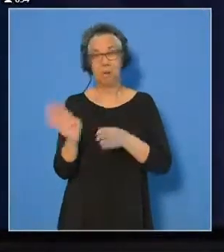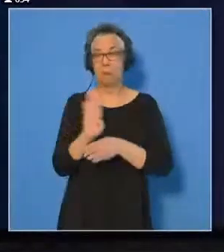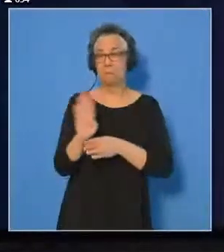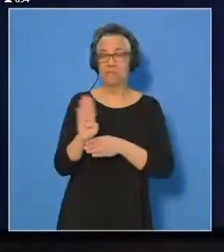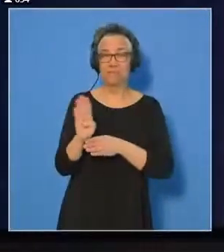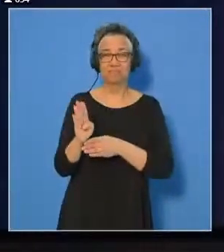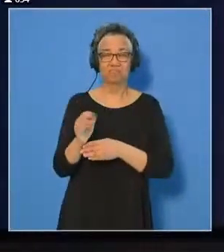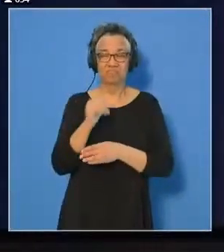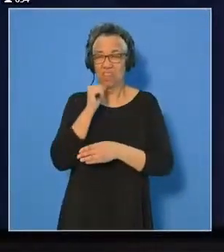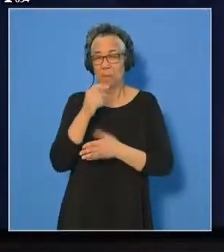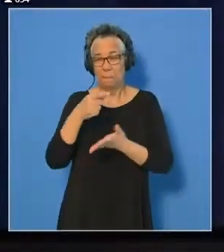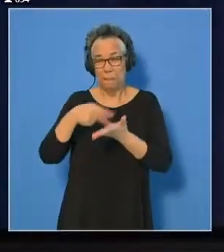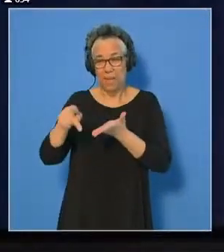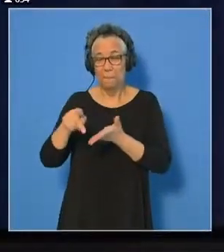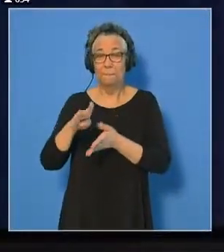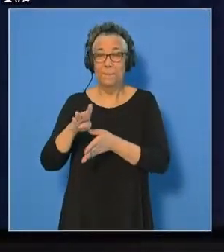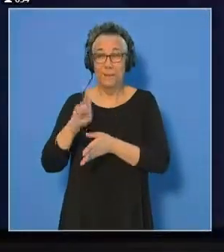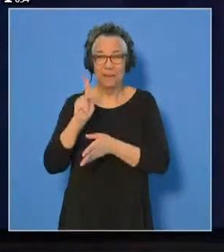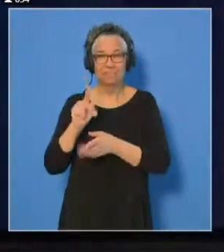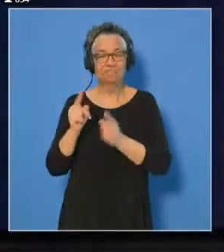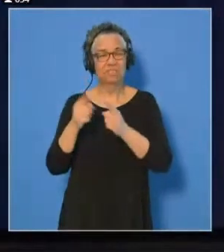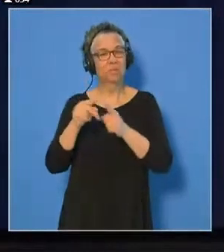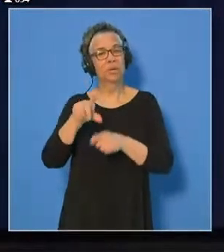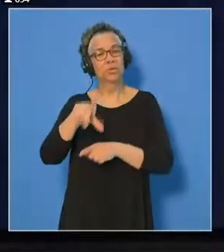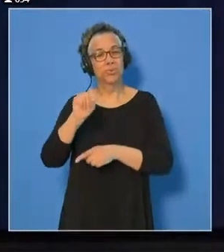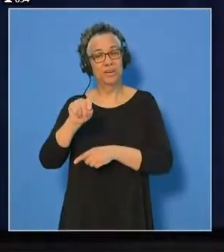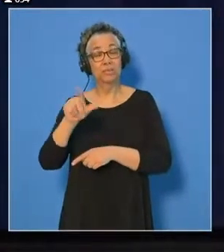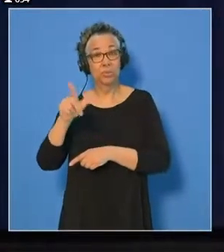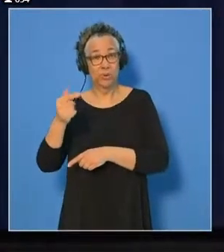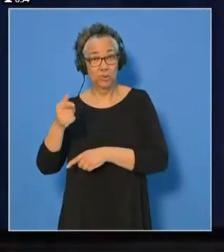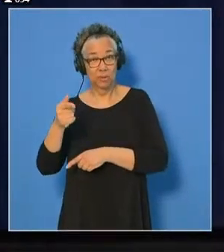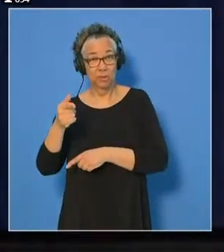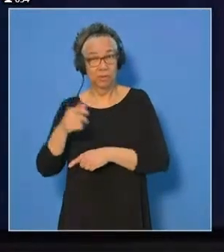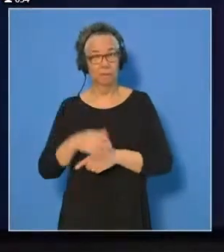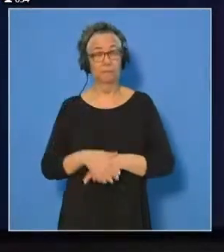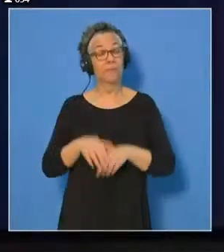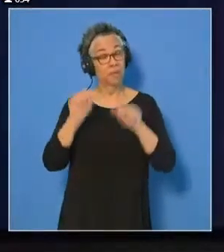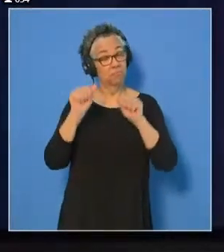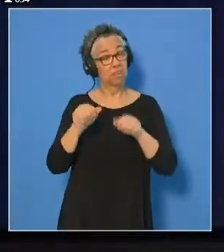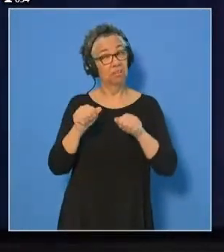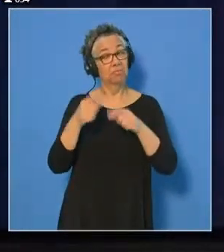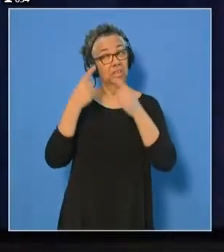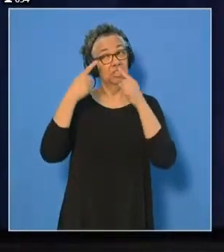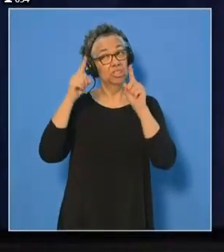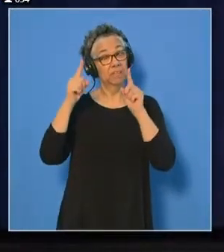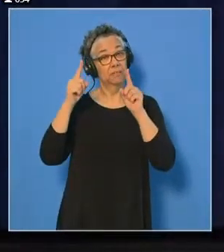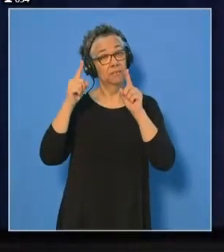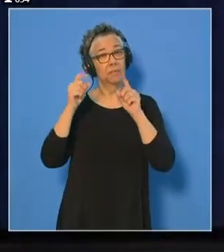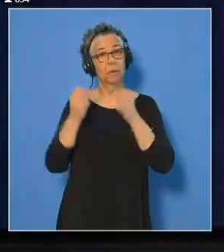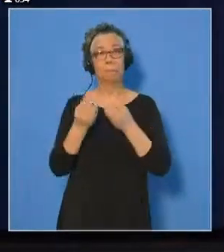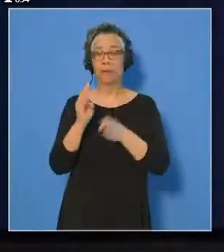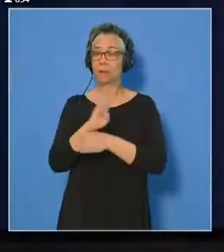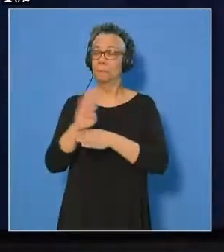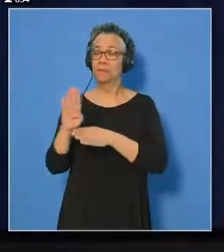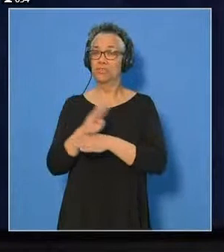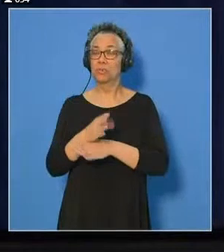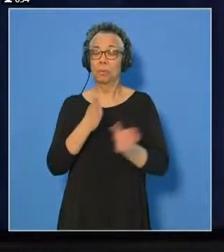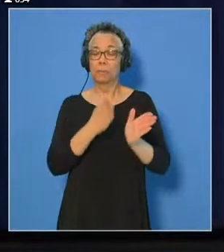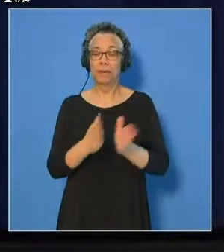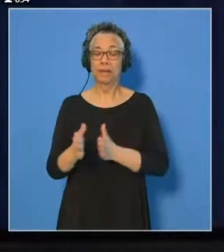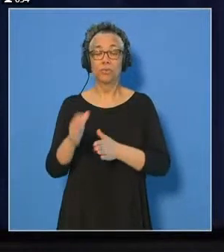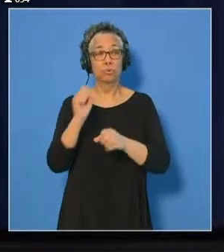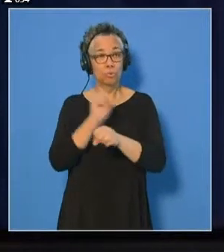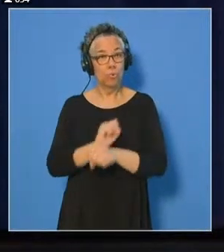until 2021. As you can see, this should be very achievable for most businesses that have plans to continue to